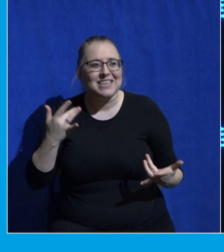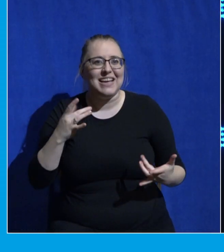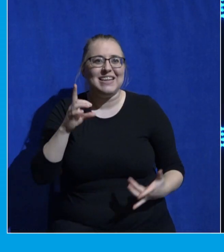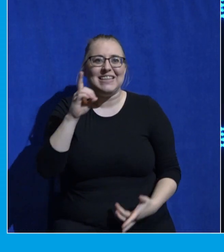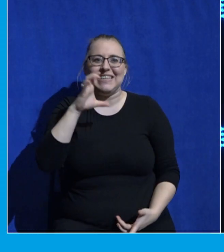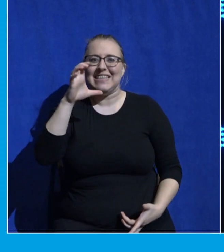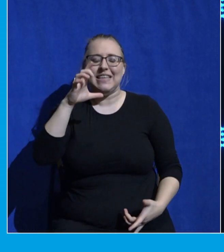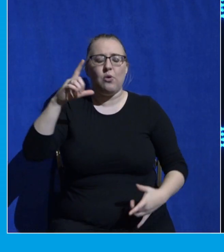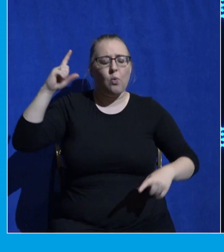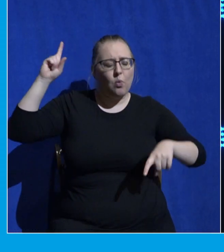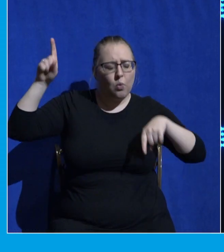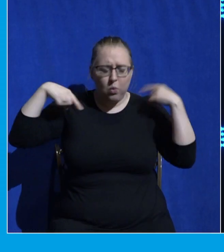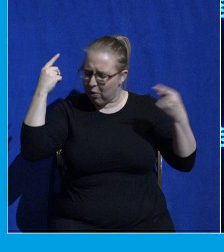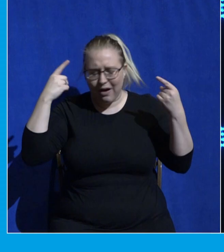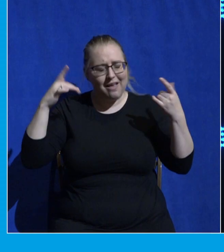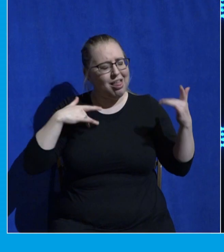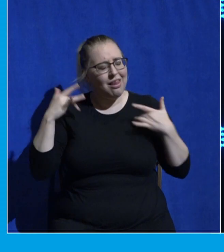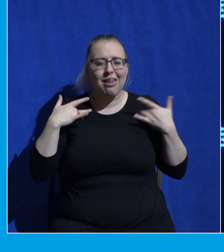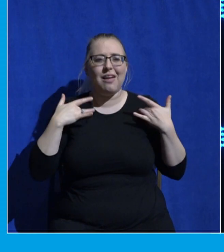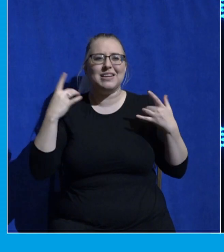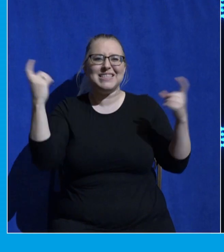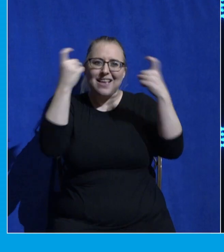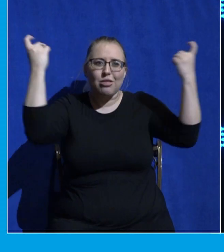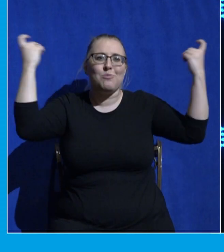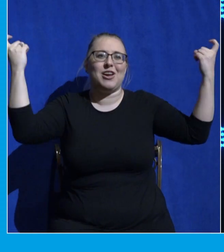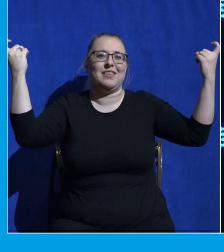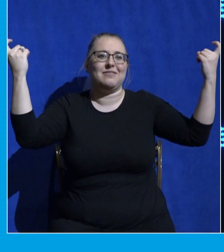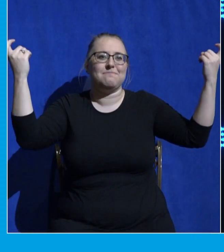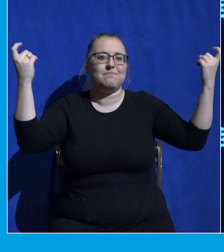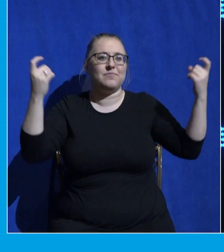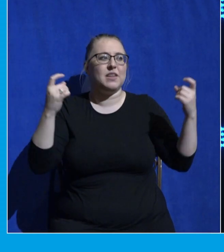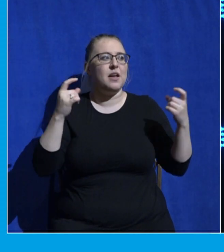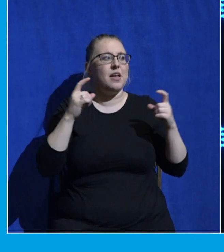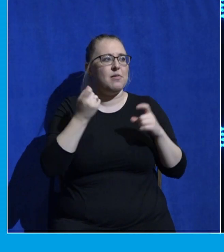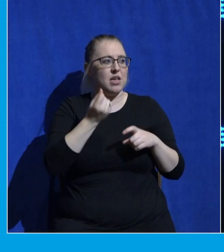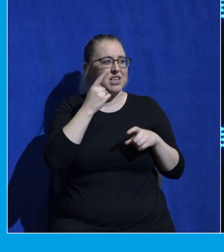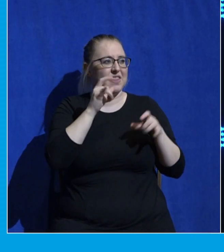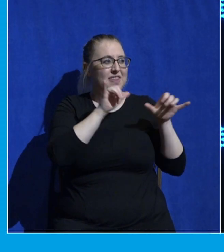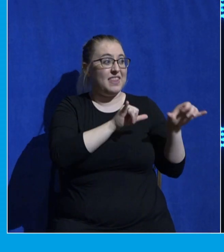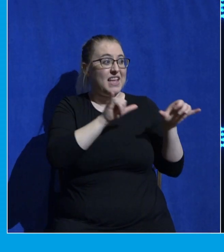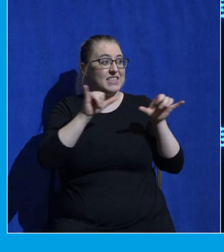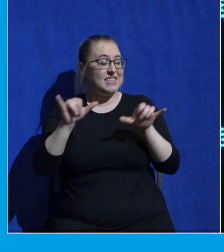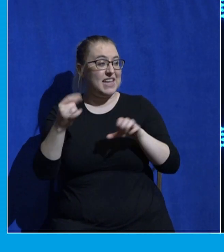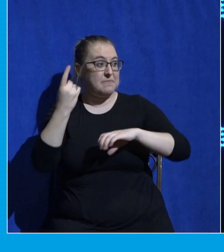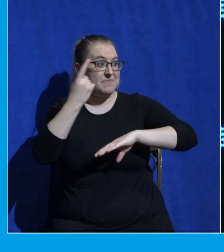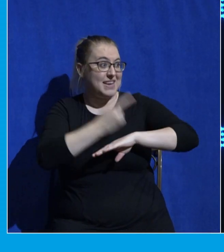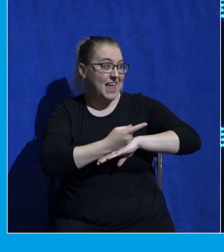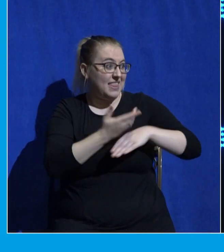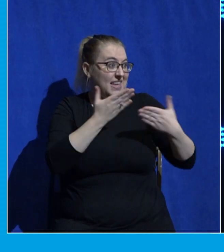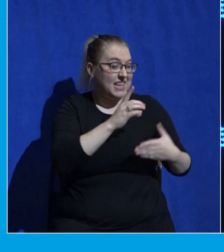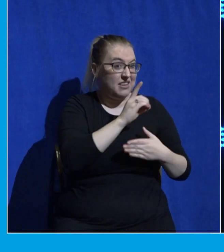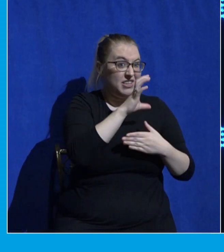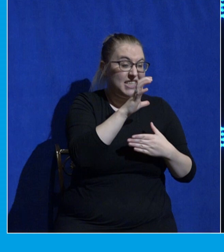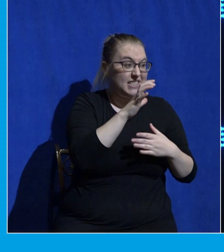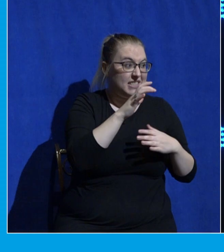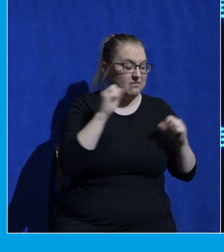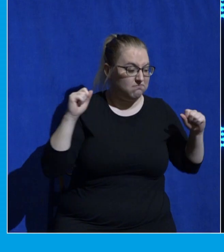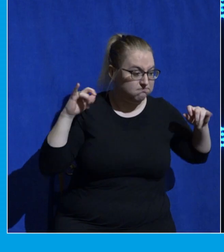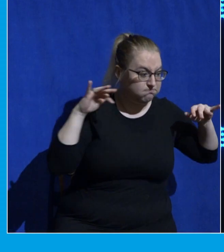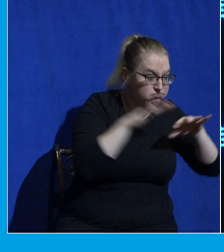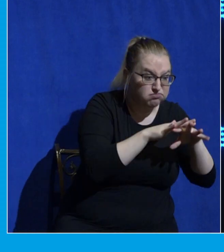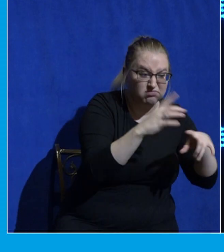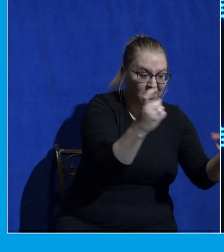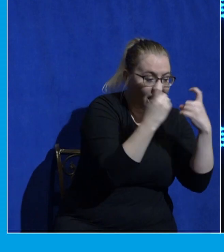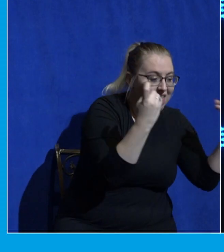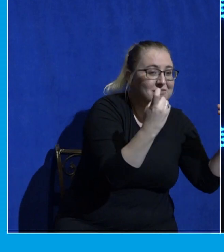the chain. But what's interesting is that same date that the streets were flooded in celebration, at the same